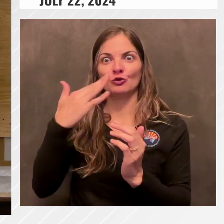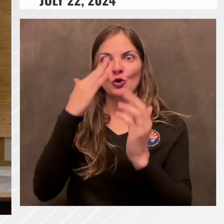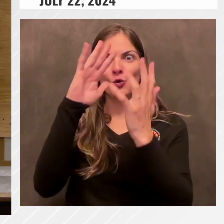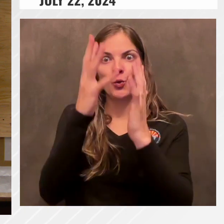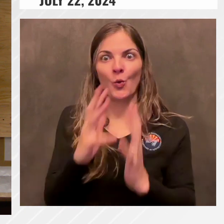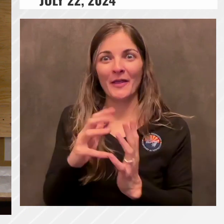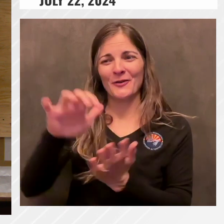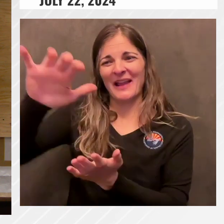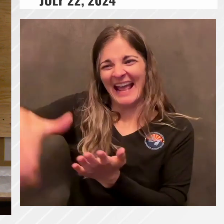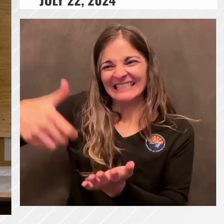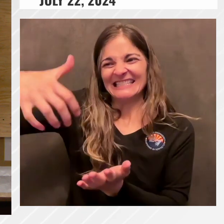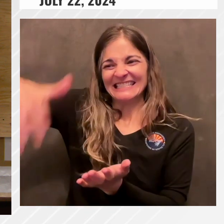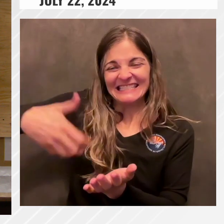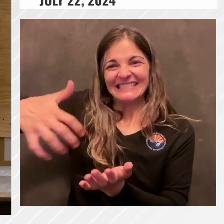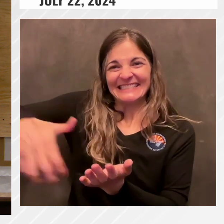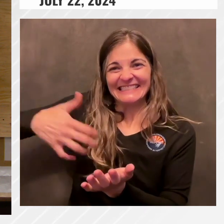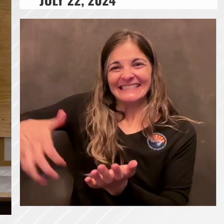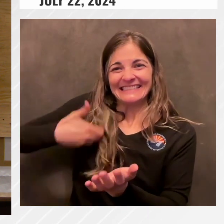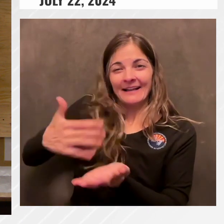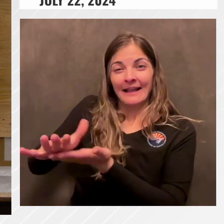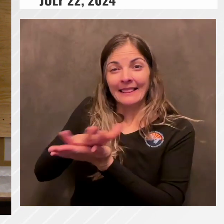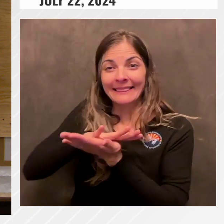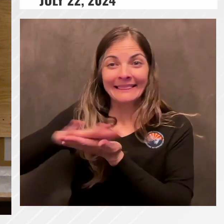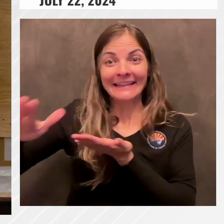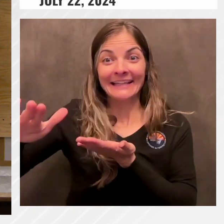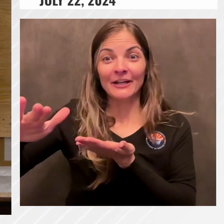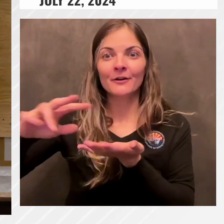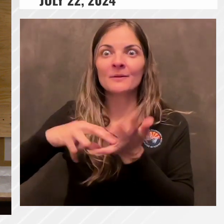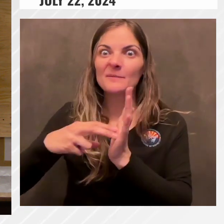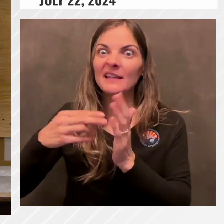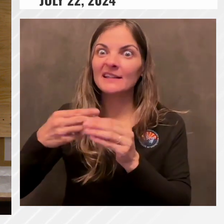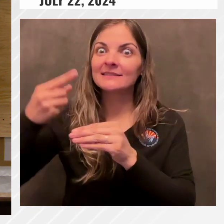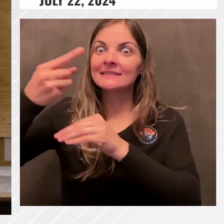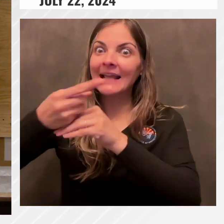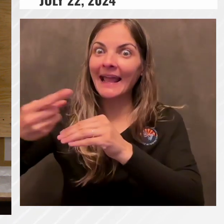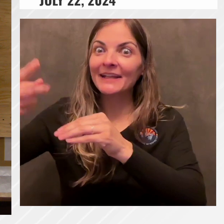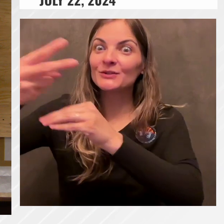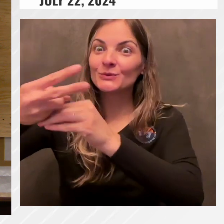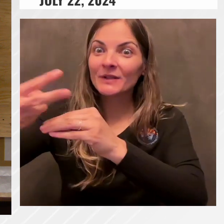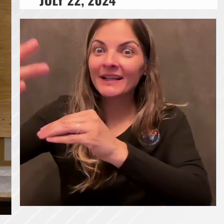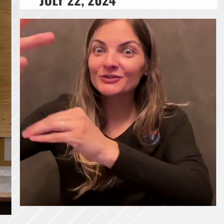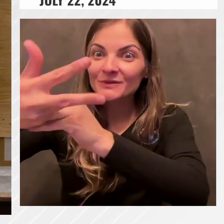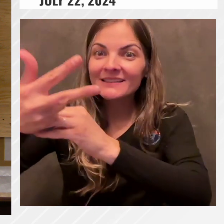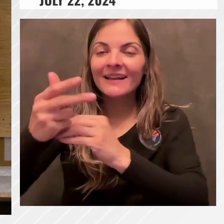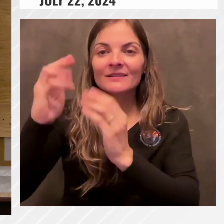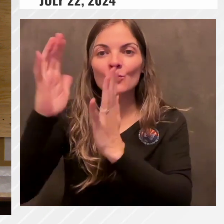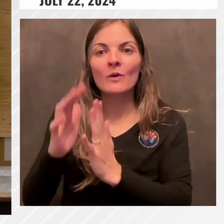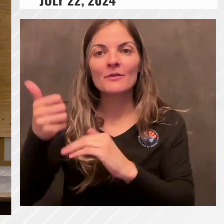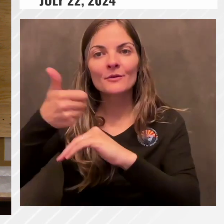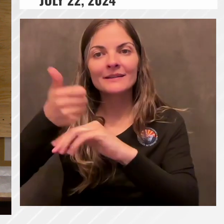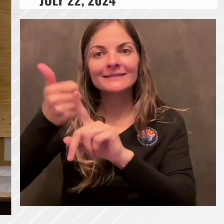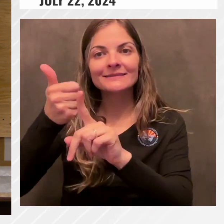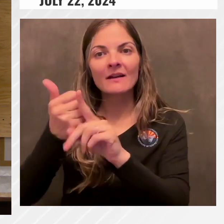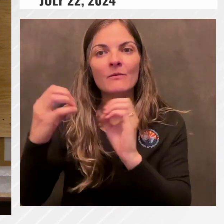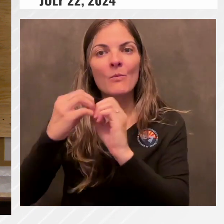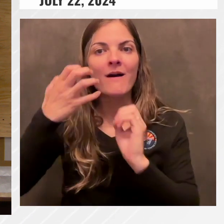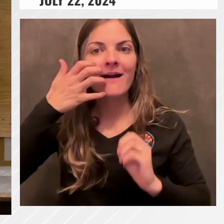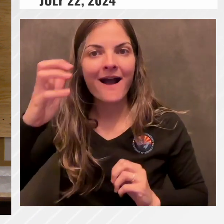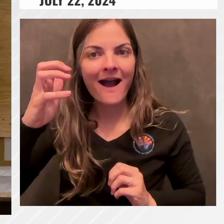behavior where we may still see interior pockets of unburned fuel creating smoke, but we have